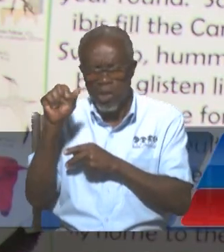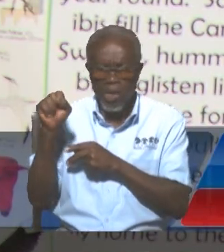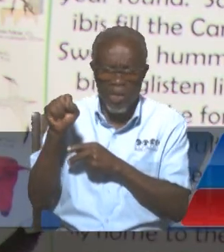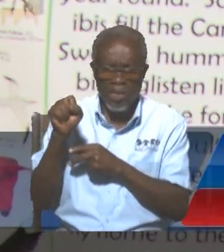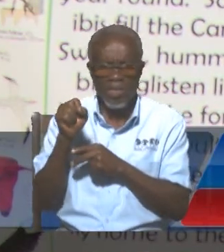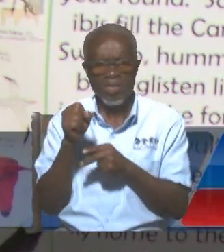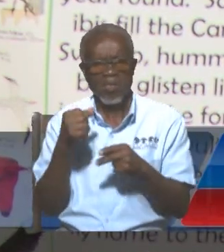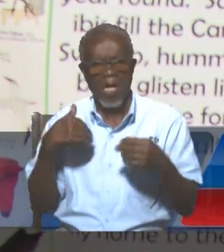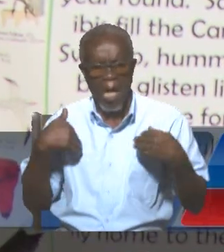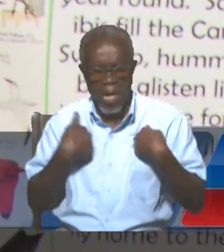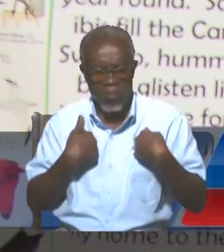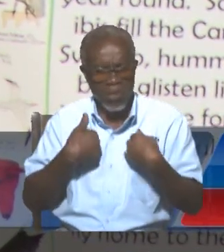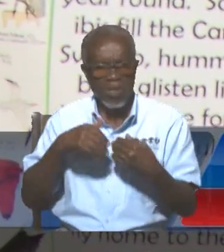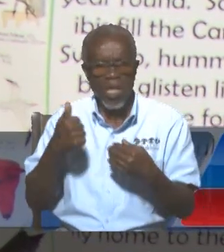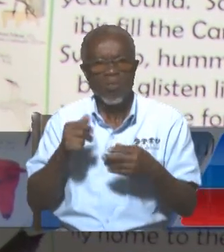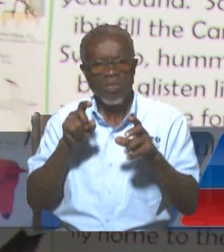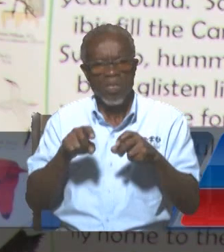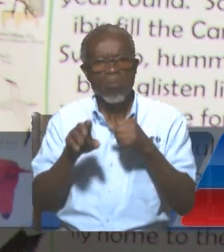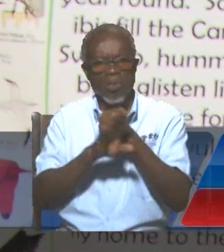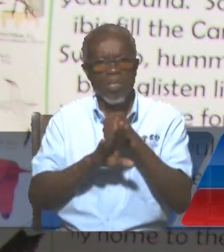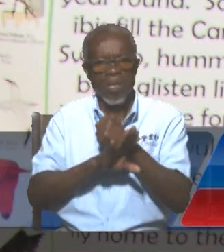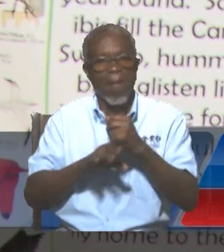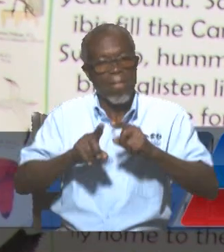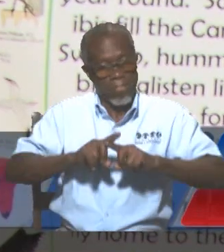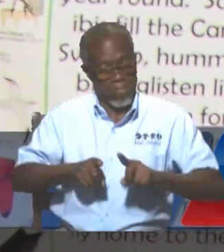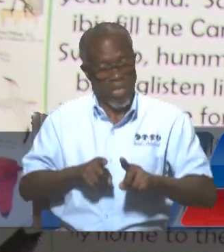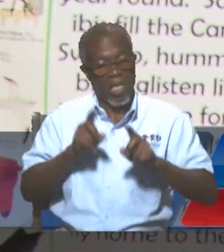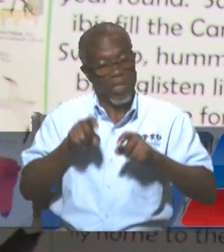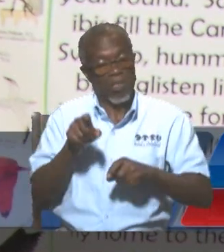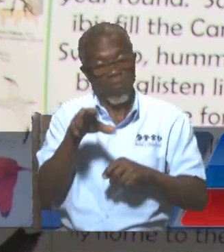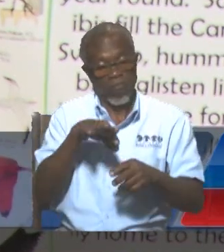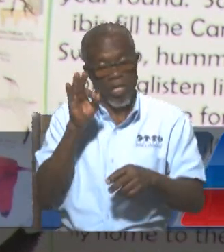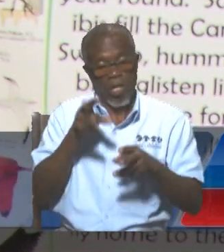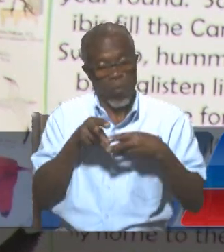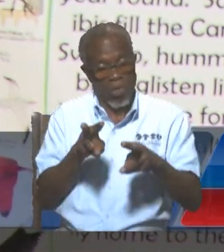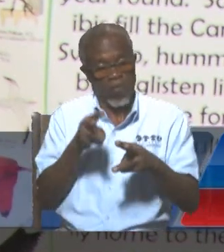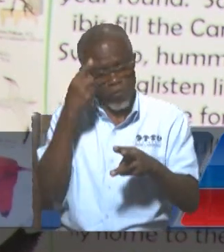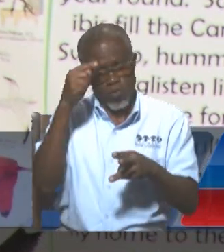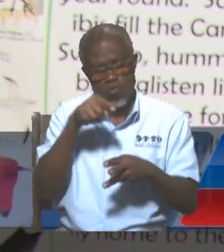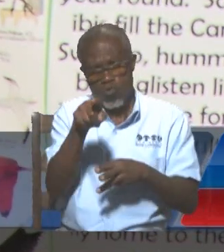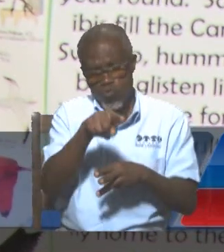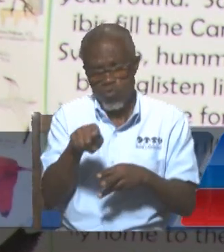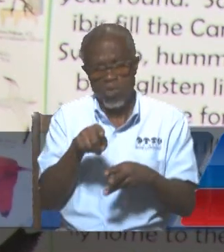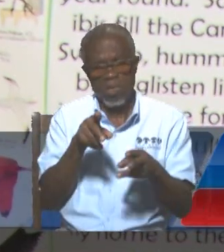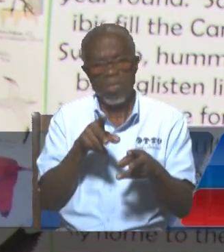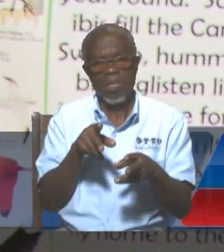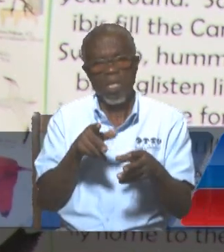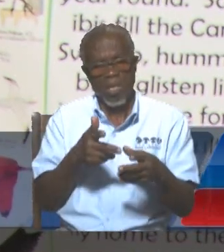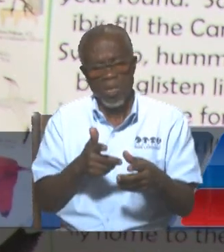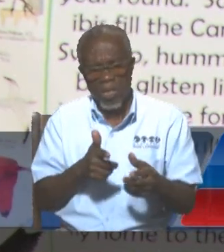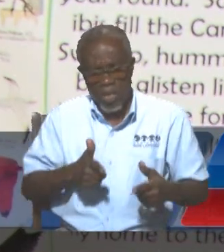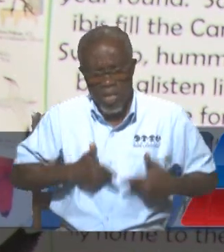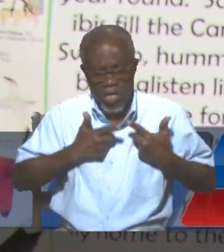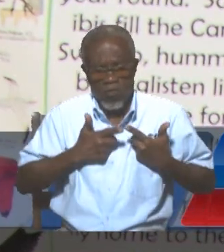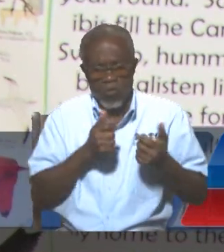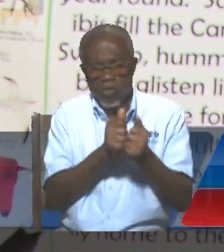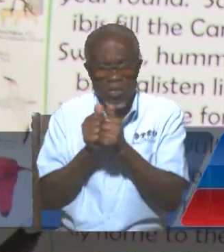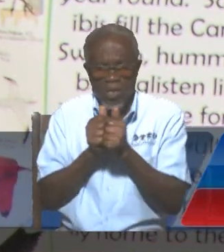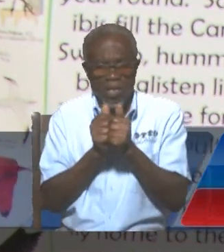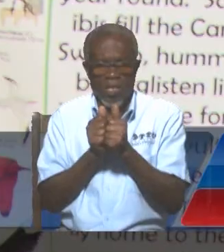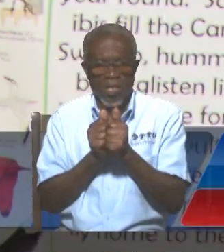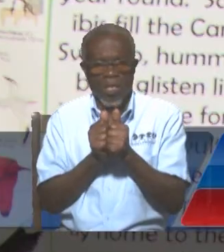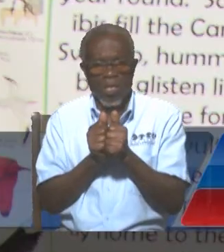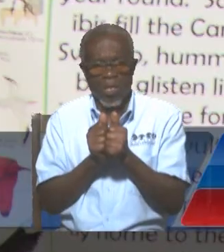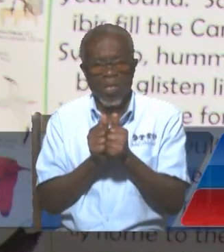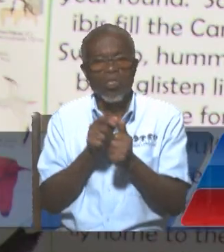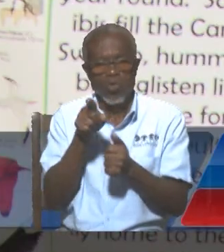lovely space for an animal, but I have to find a way for you to coexist with that animal in peaceful harmony. So the animal will continue to exist and